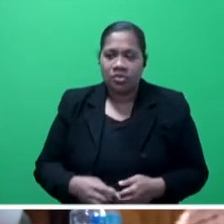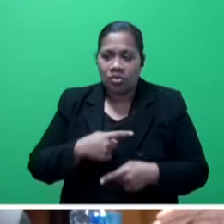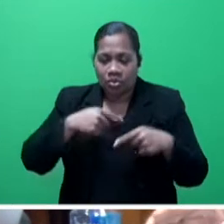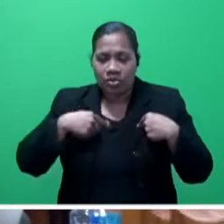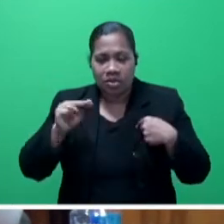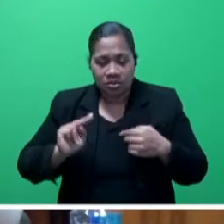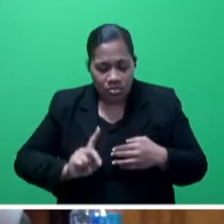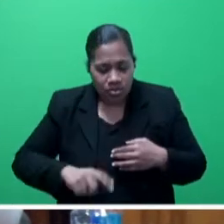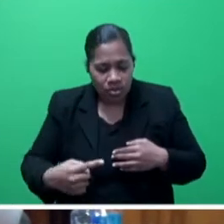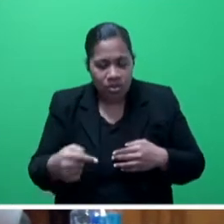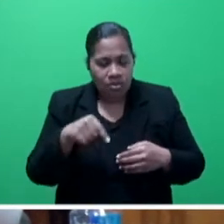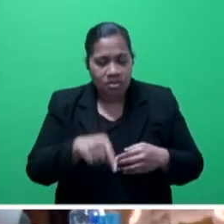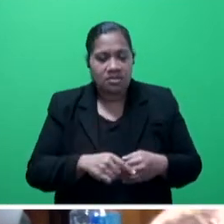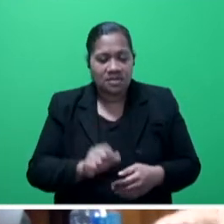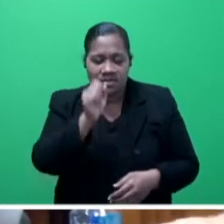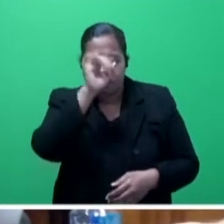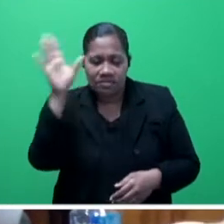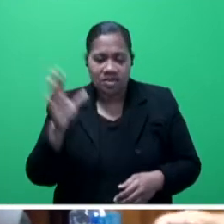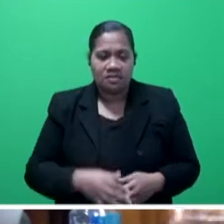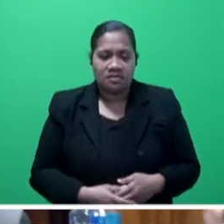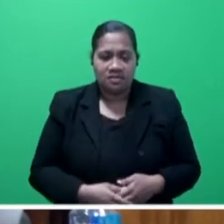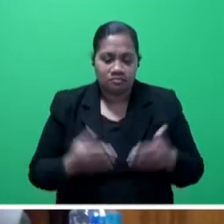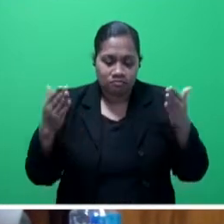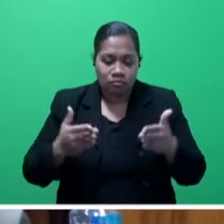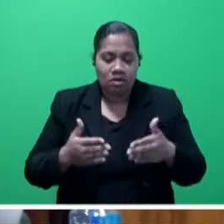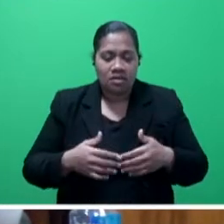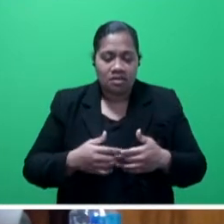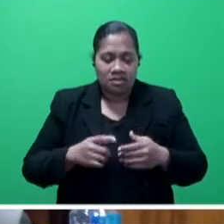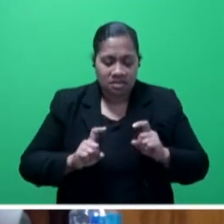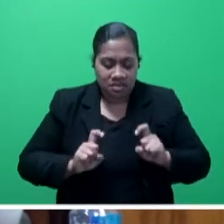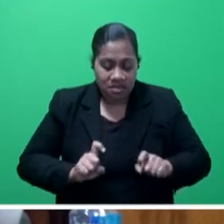albeit smartly, based on a sustainable agriculture model. Mr.